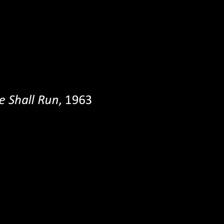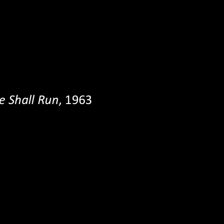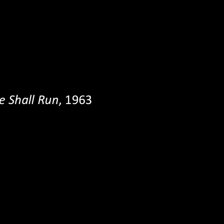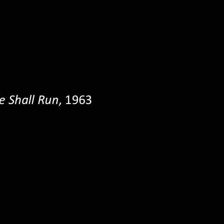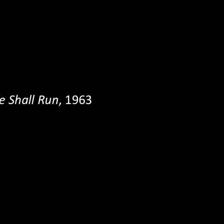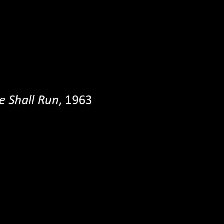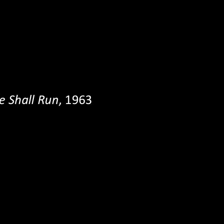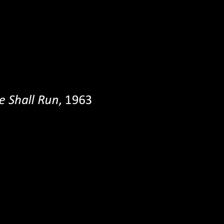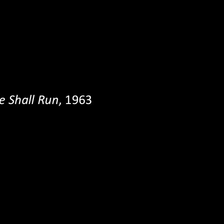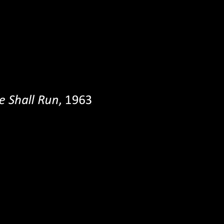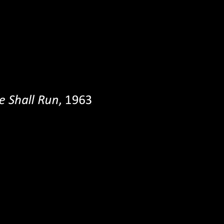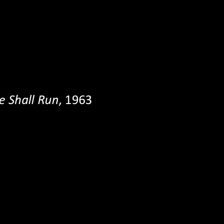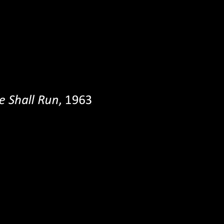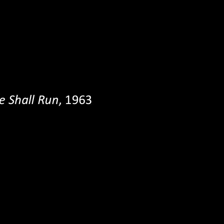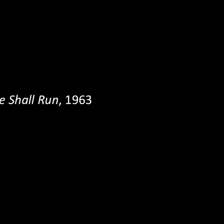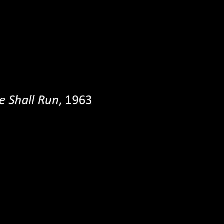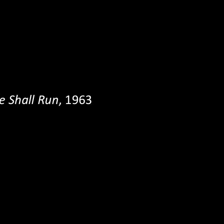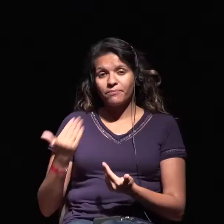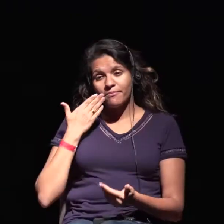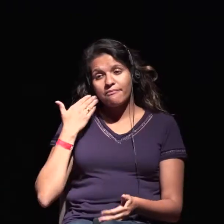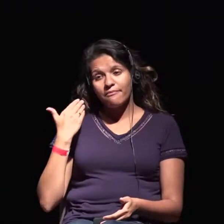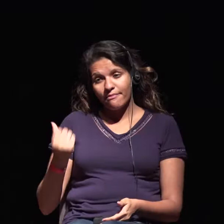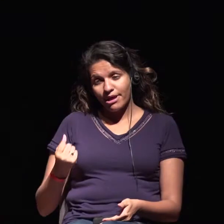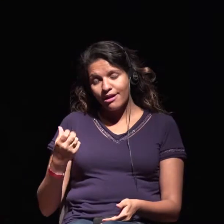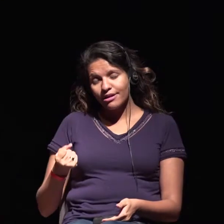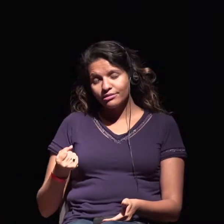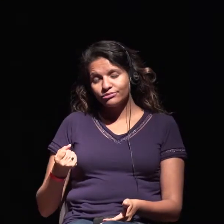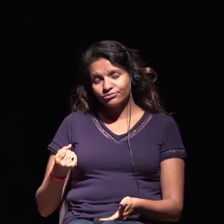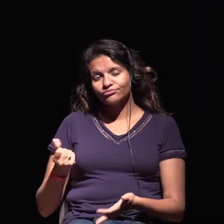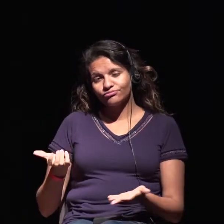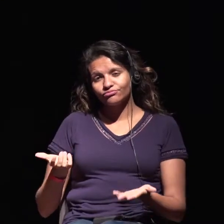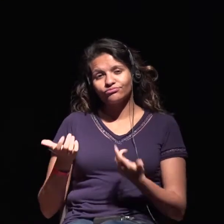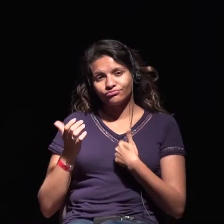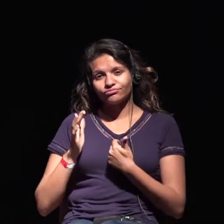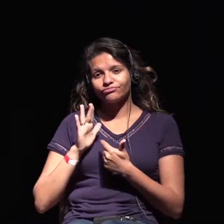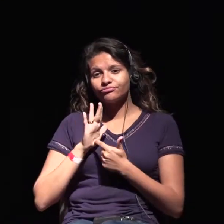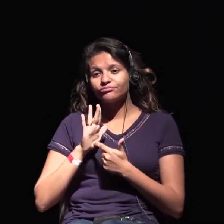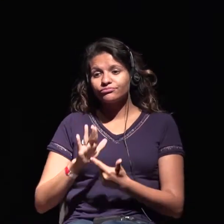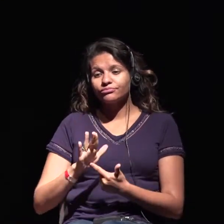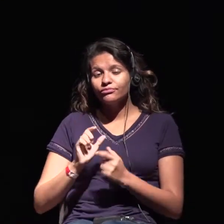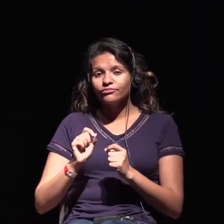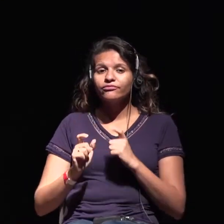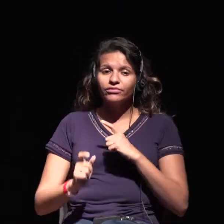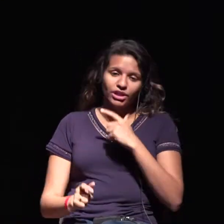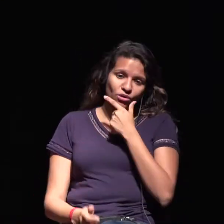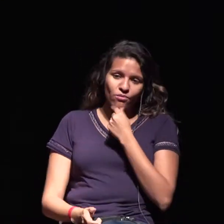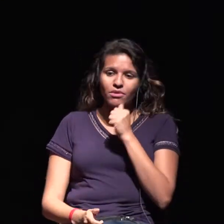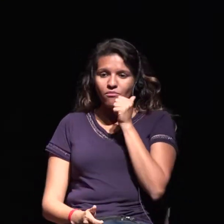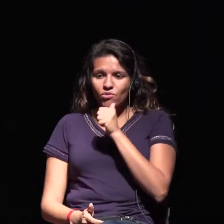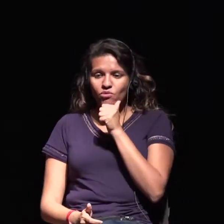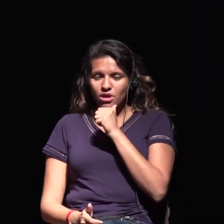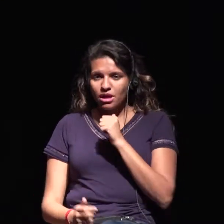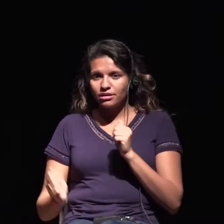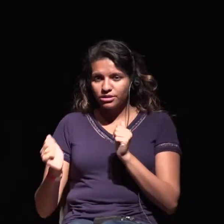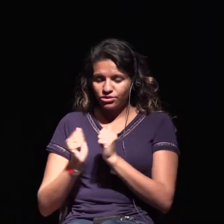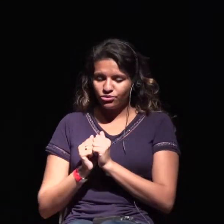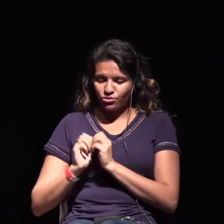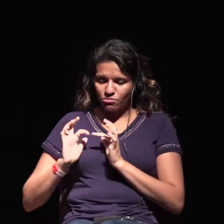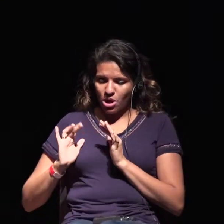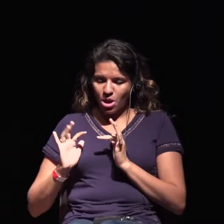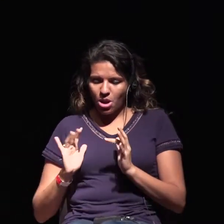white. But I also do want to emphasize the fact that they are men and women running together. And I'll come back to